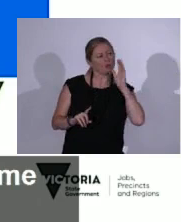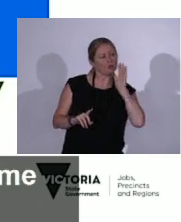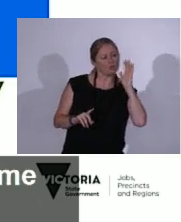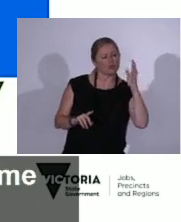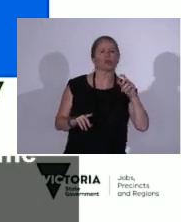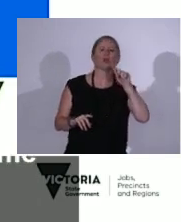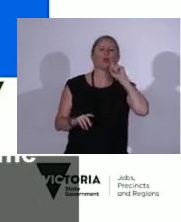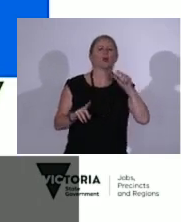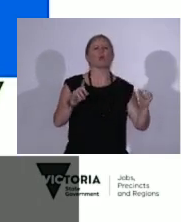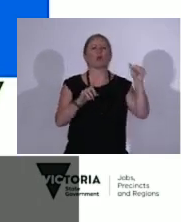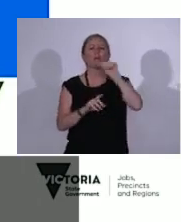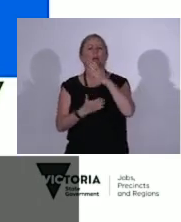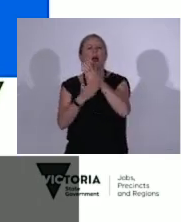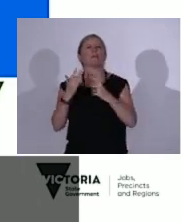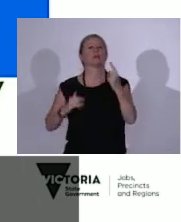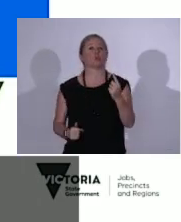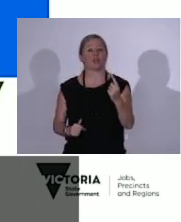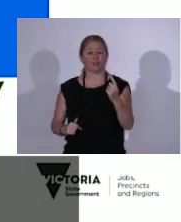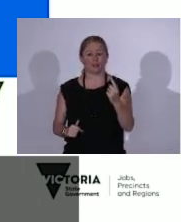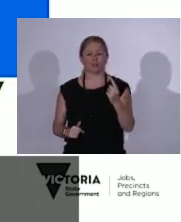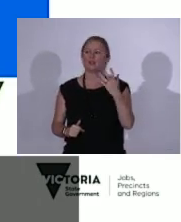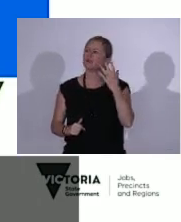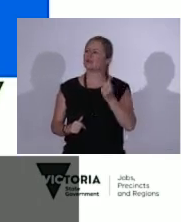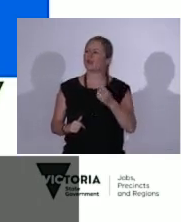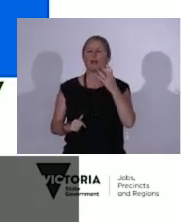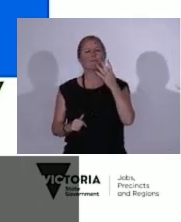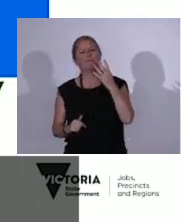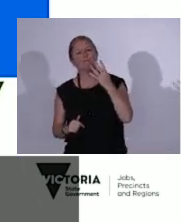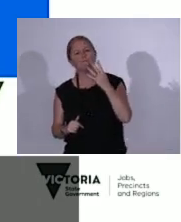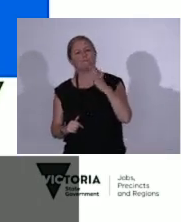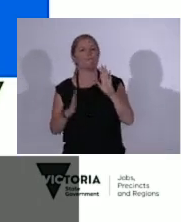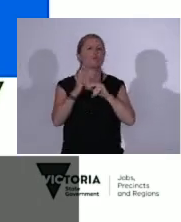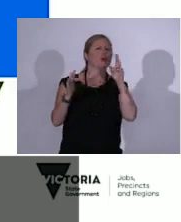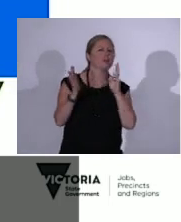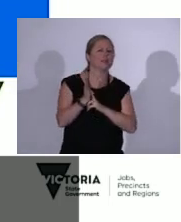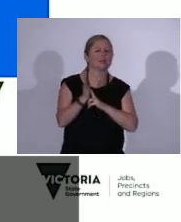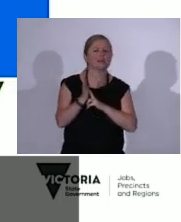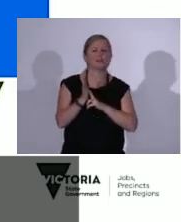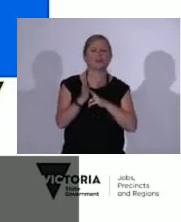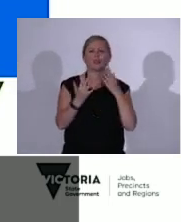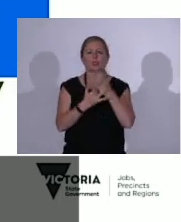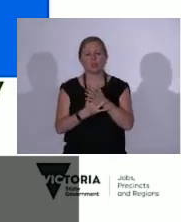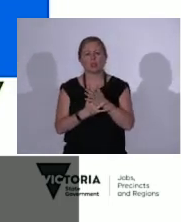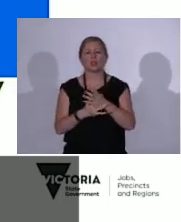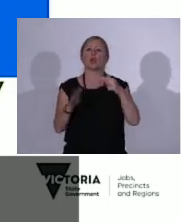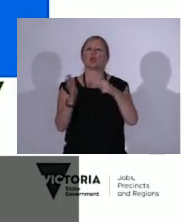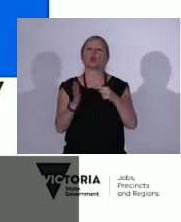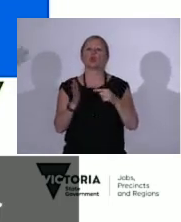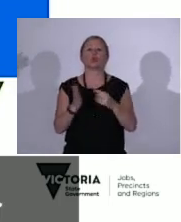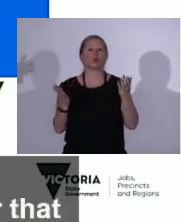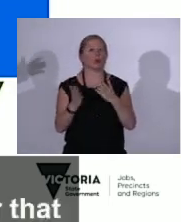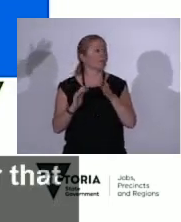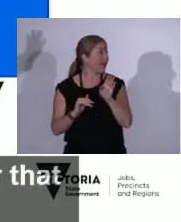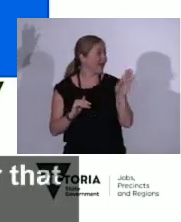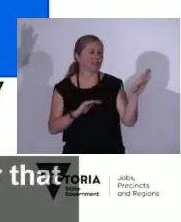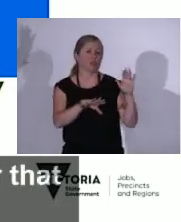back at 1:30, so we got 40 whole minutes. Just a reminder that the washrooms are outside to the